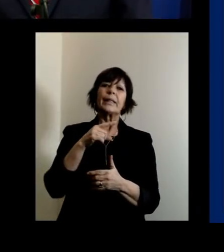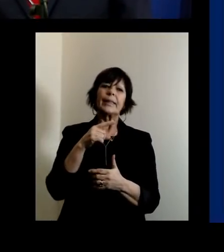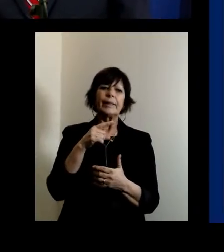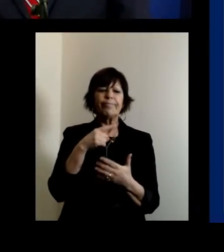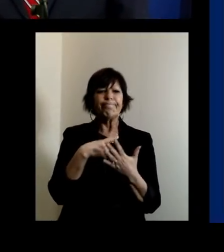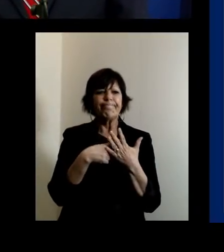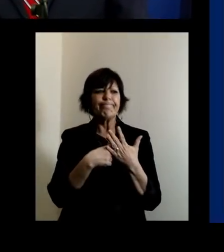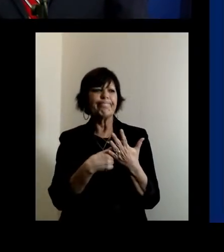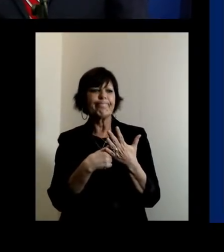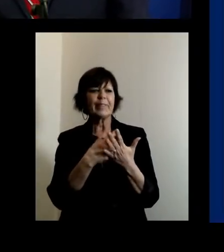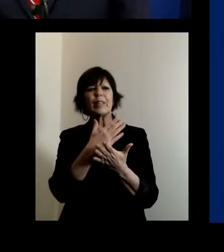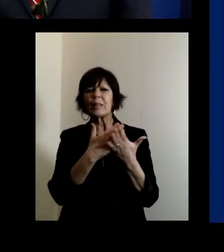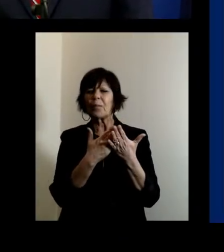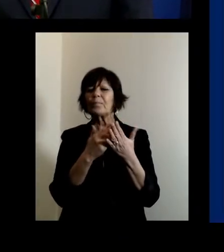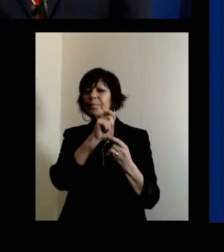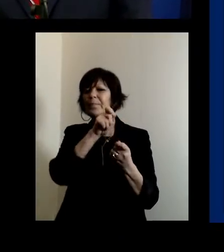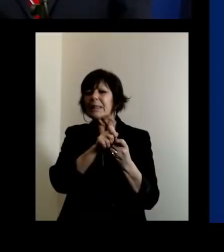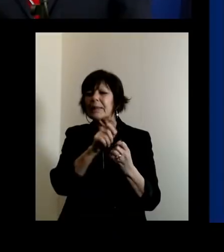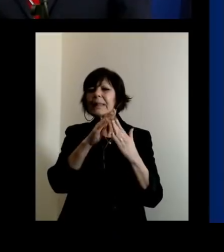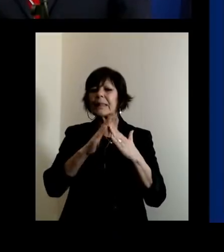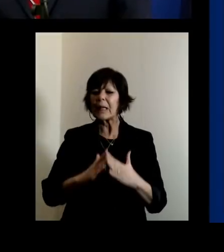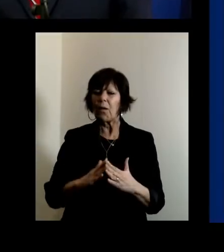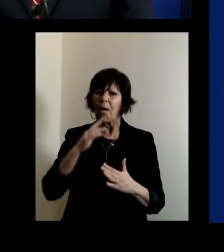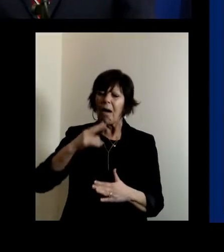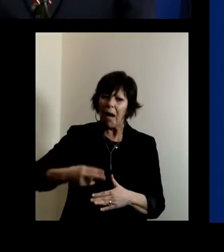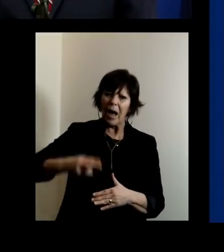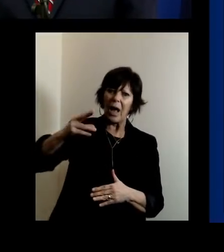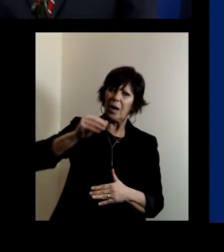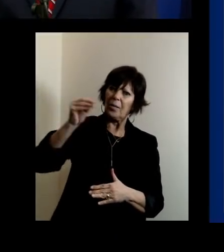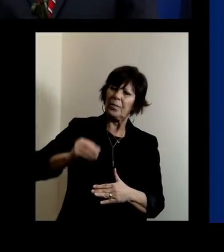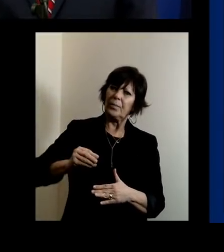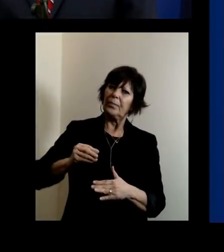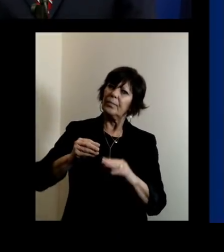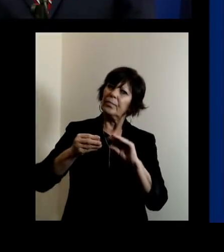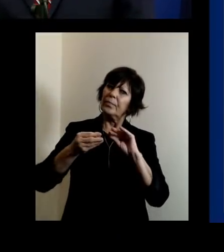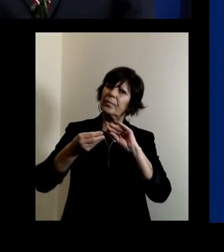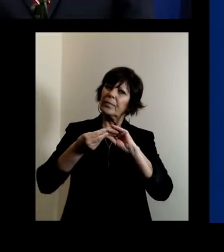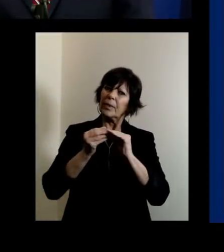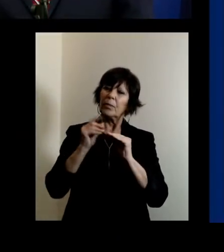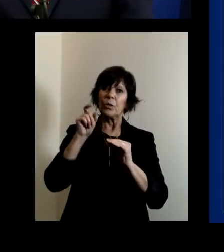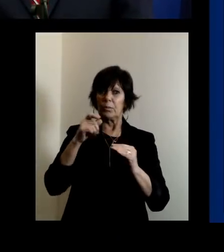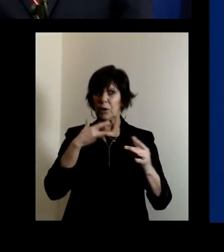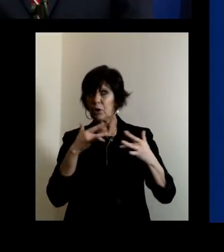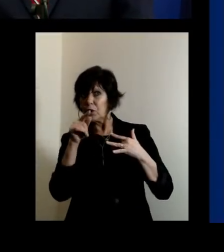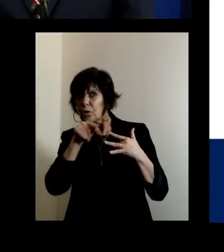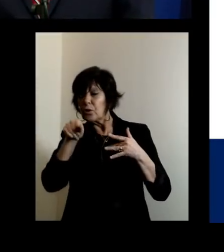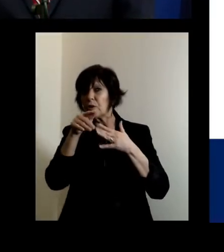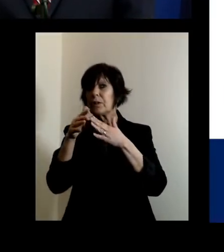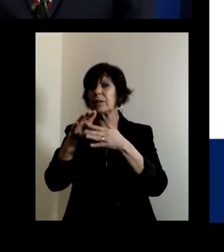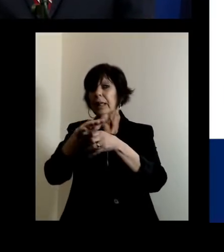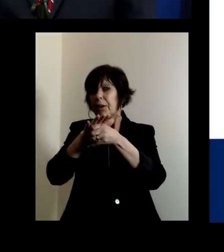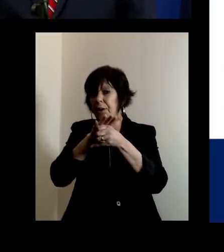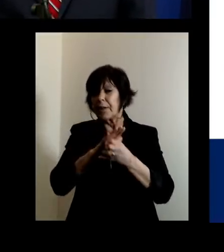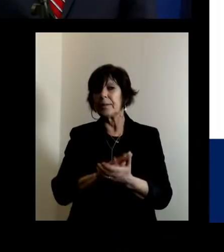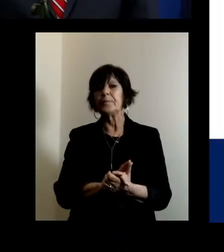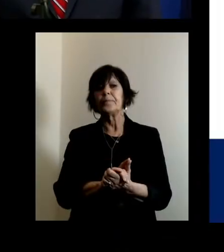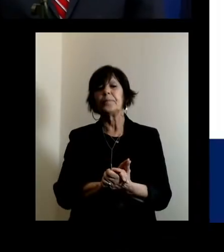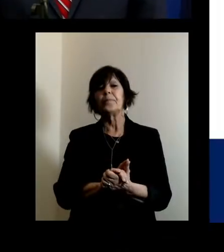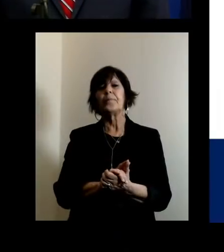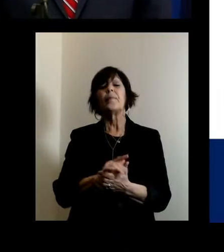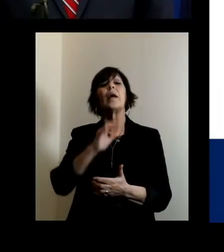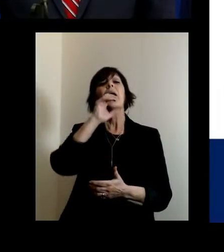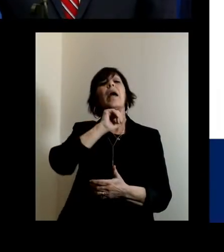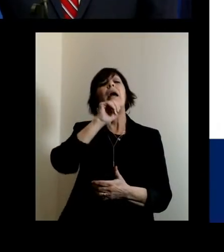some of the suburbs and rural areas have some very high positivity numbers. So that should be concerning to any of those areas. Age and